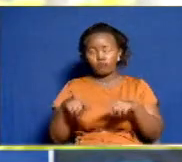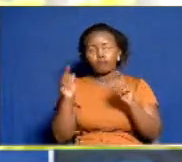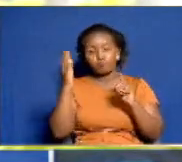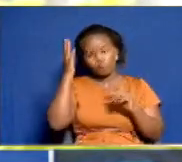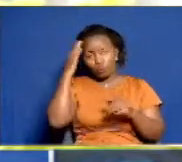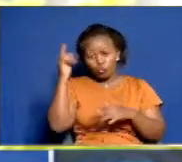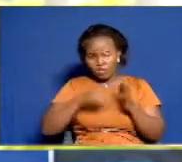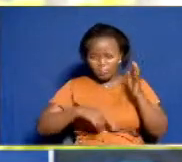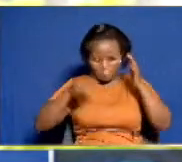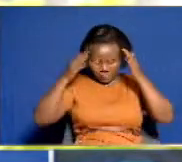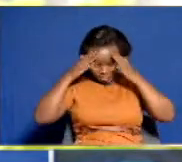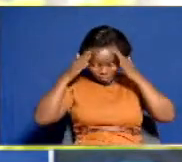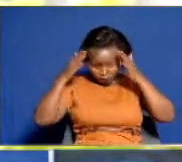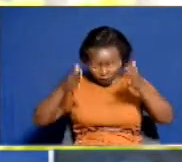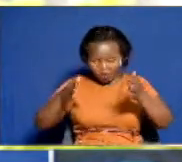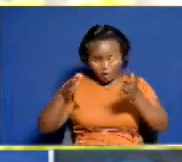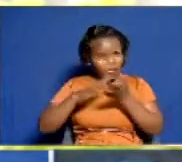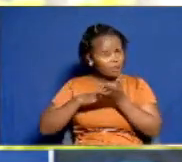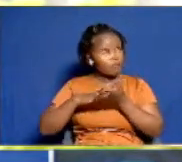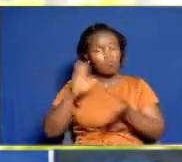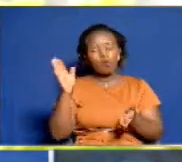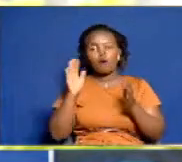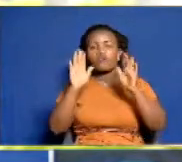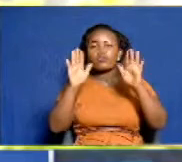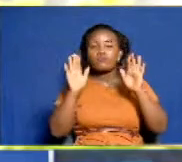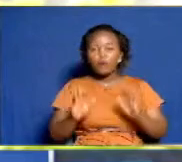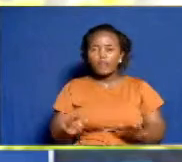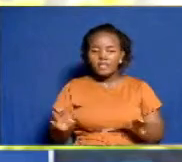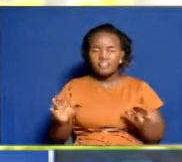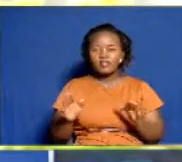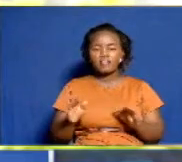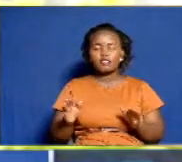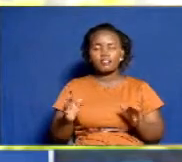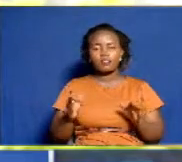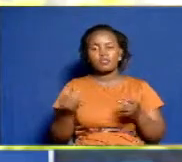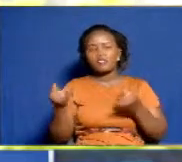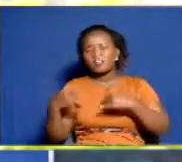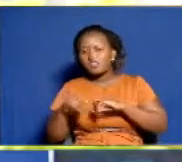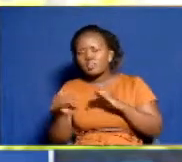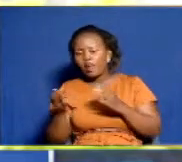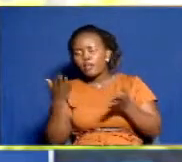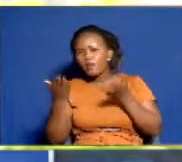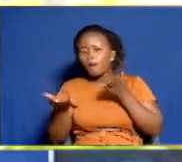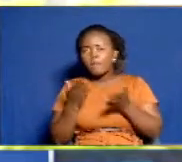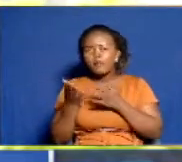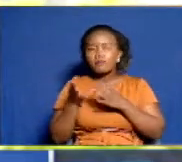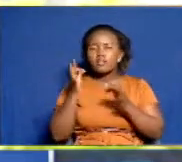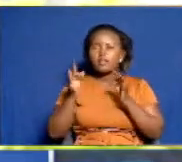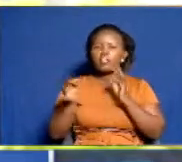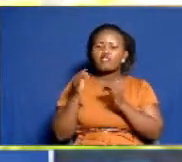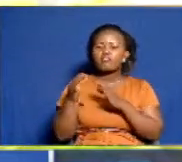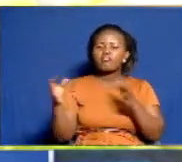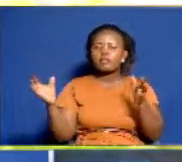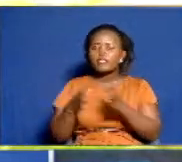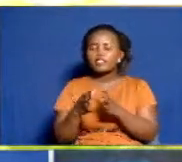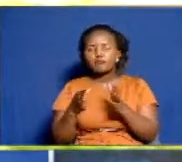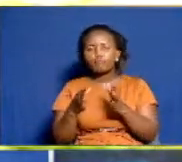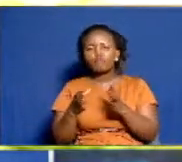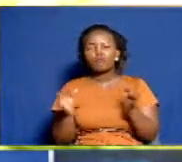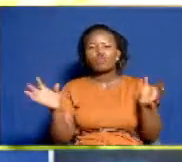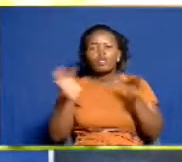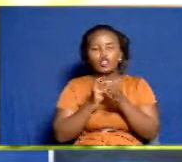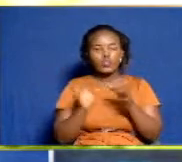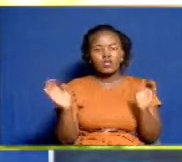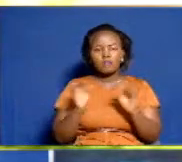to focus ahead. That is the most important. So they should not say that if you did not make the team, that is the